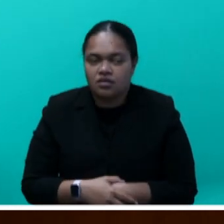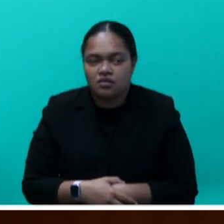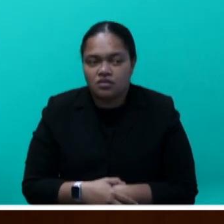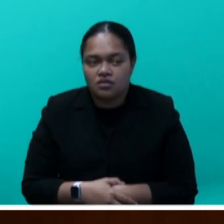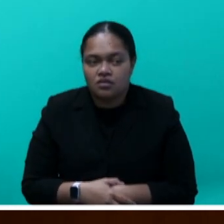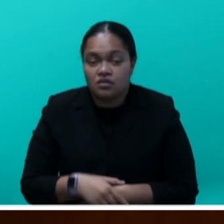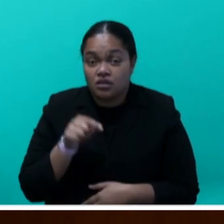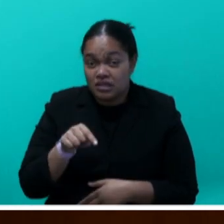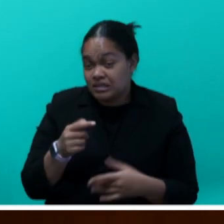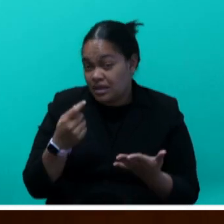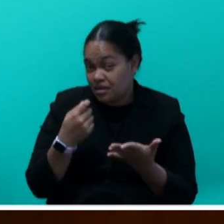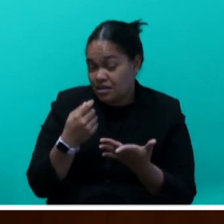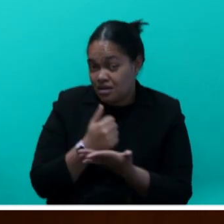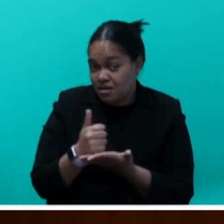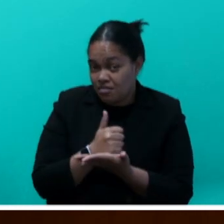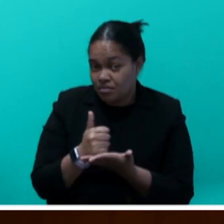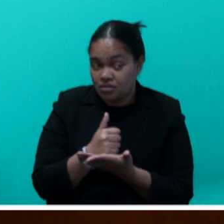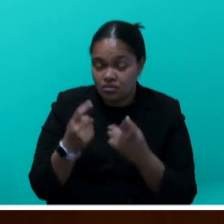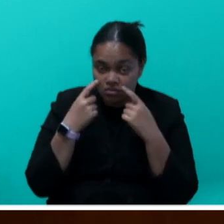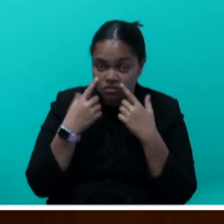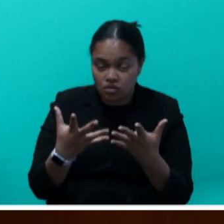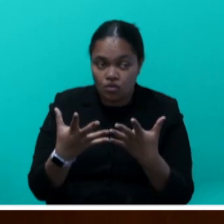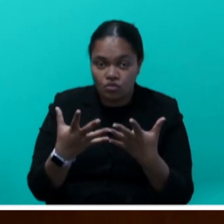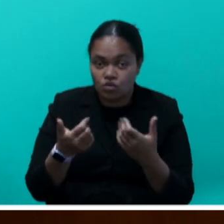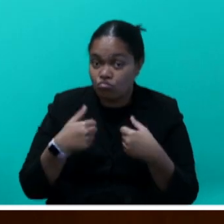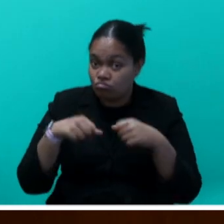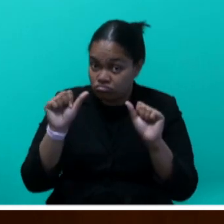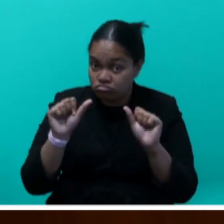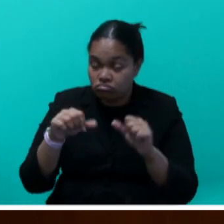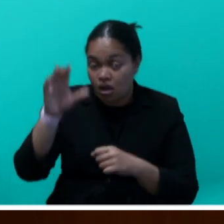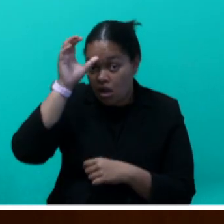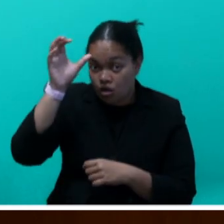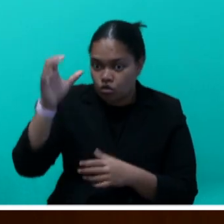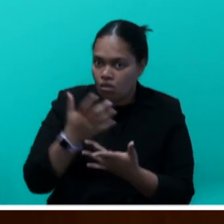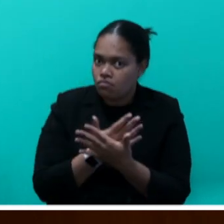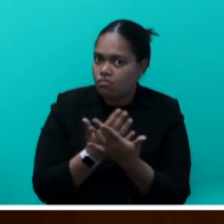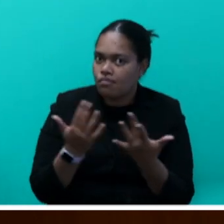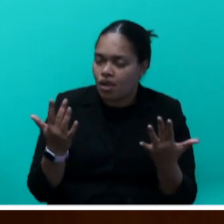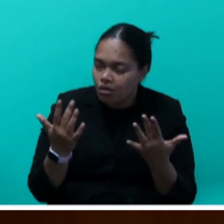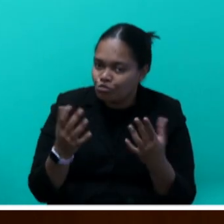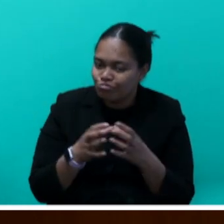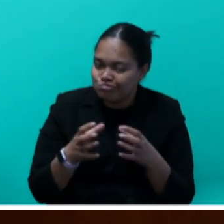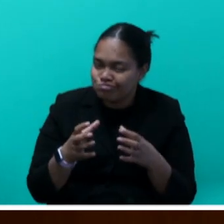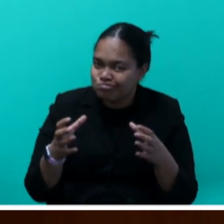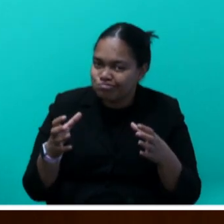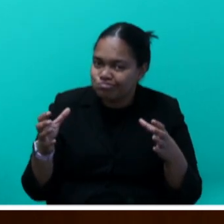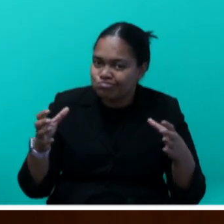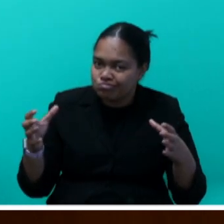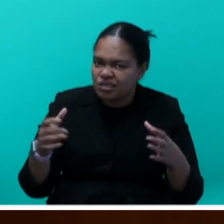These figures reflect steady progress in a country with a population that has grown from just